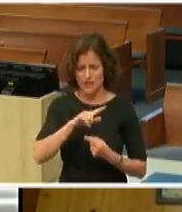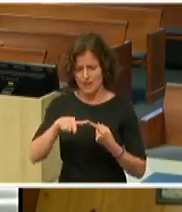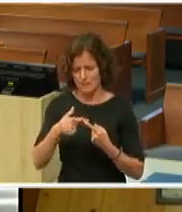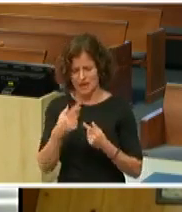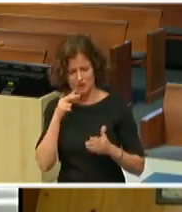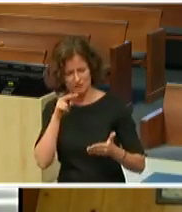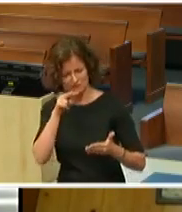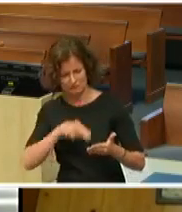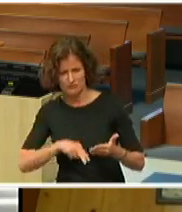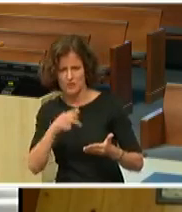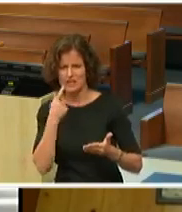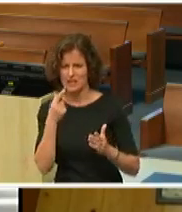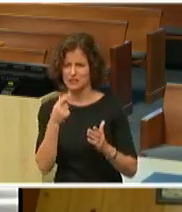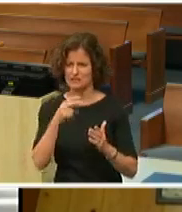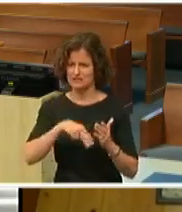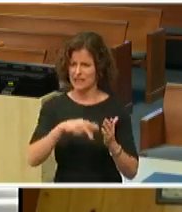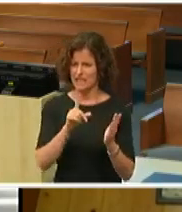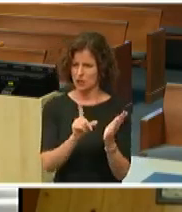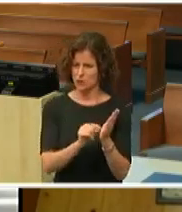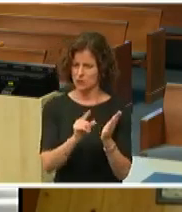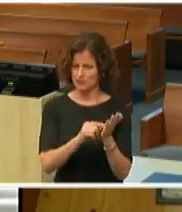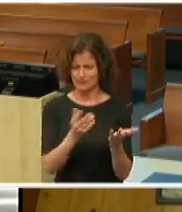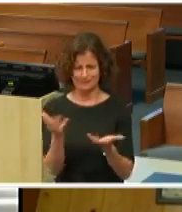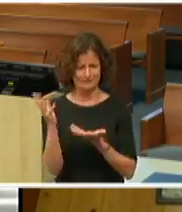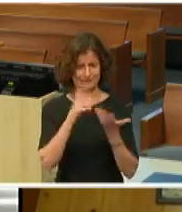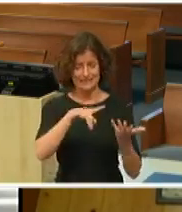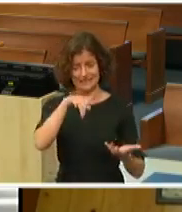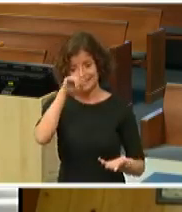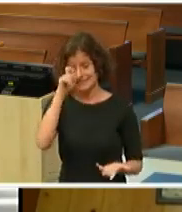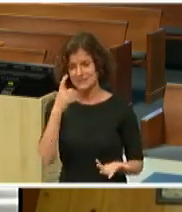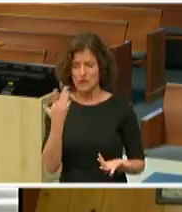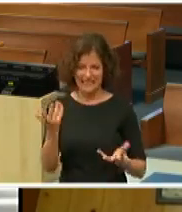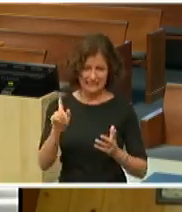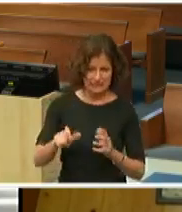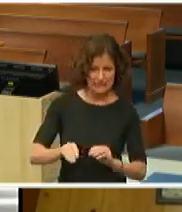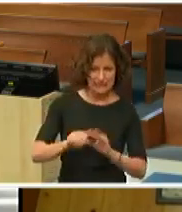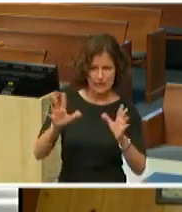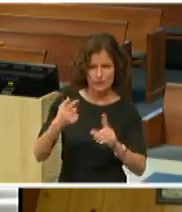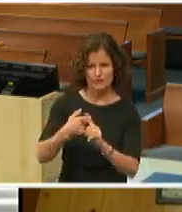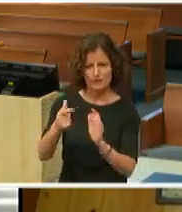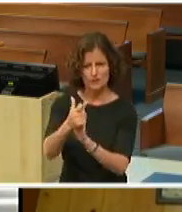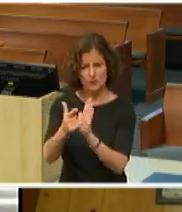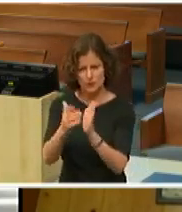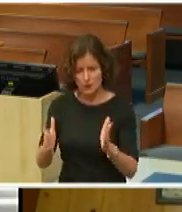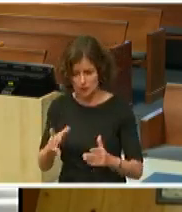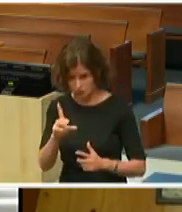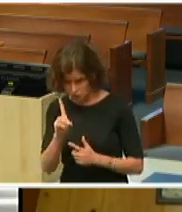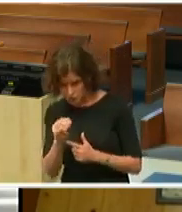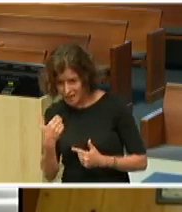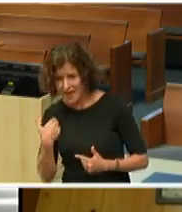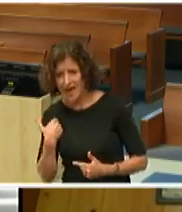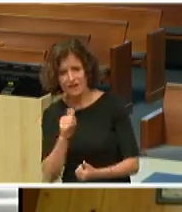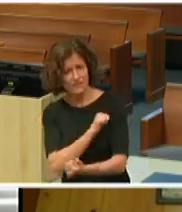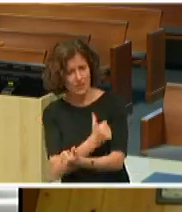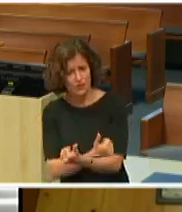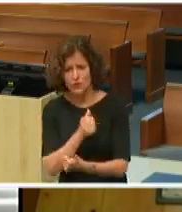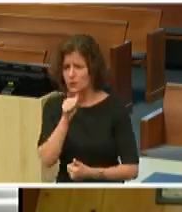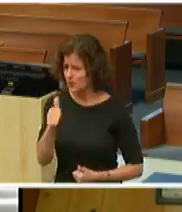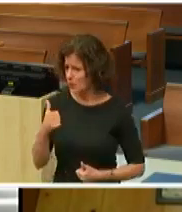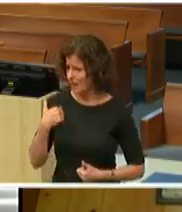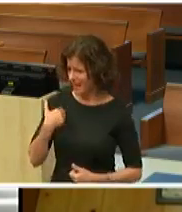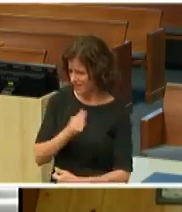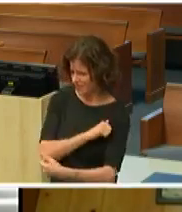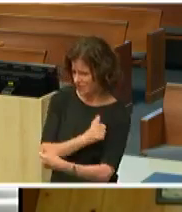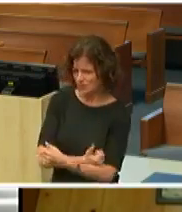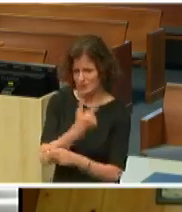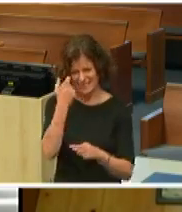they read in the paper. And so I just wanted some clarity that we do have that authority or we don't have that authority,